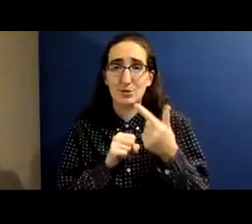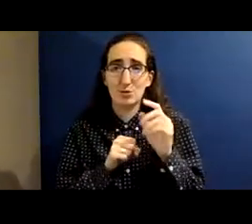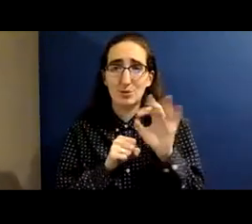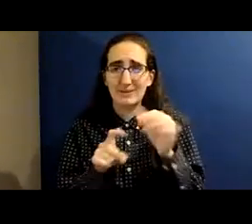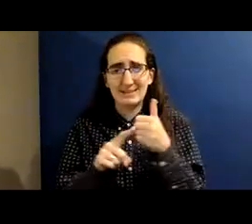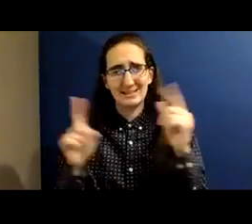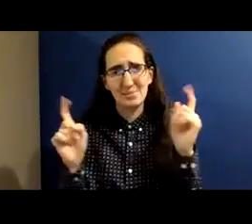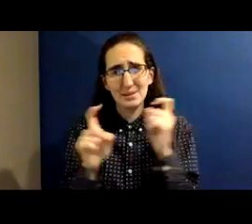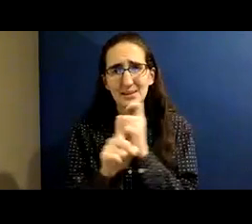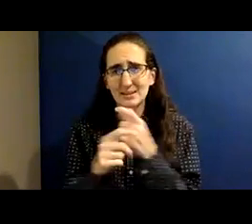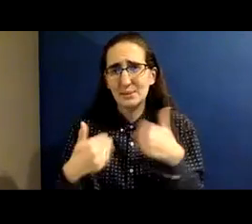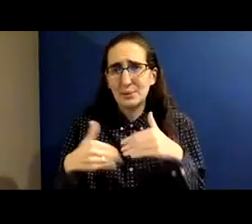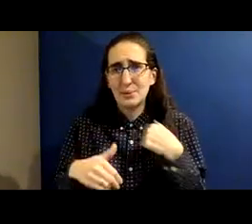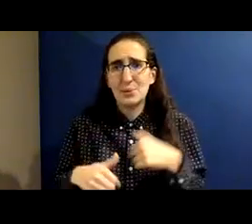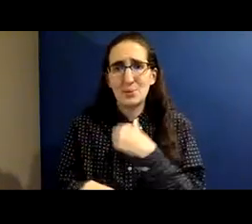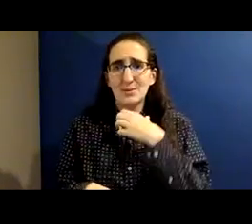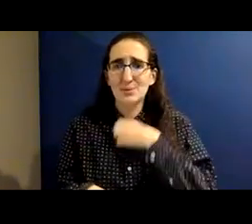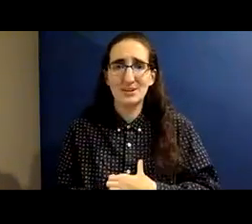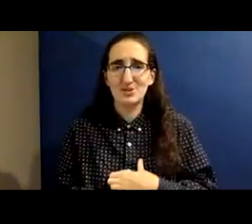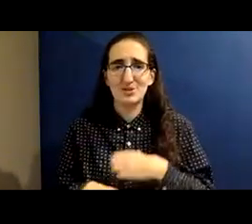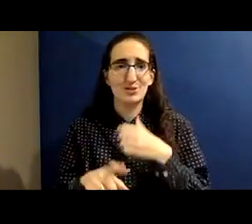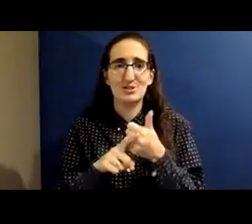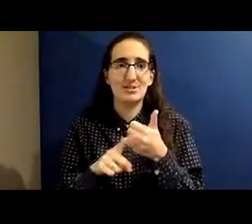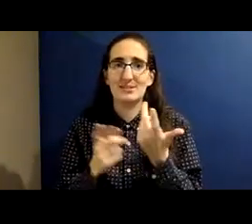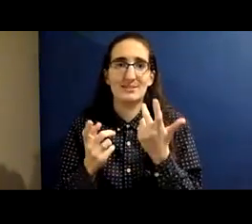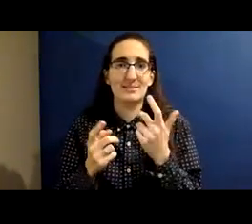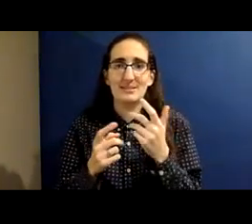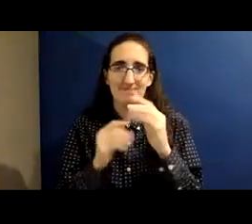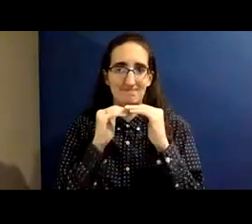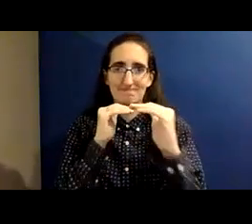complex. We wish that it was as